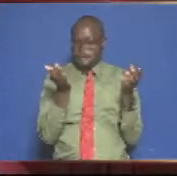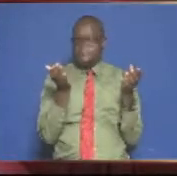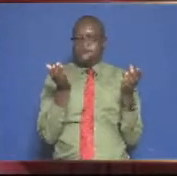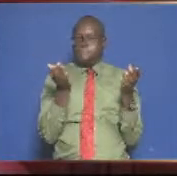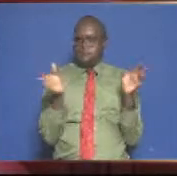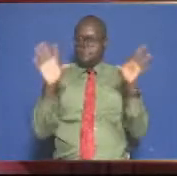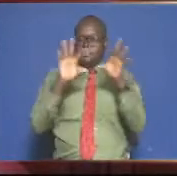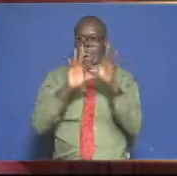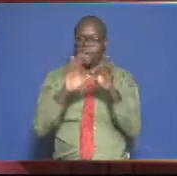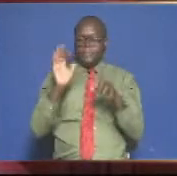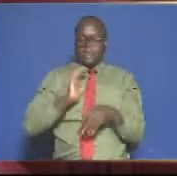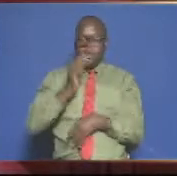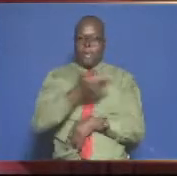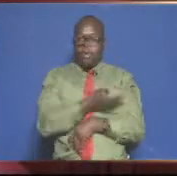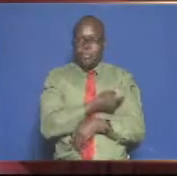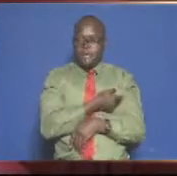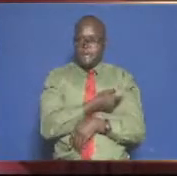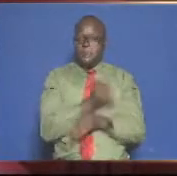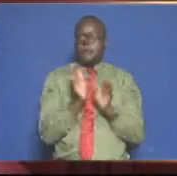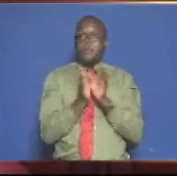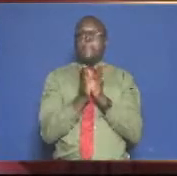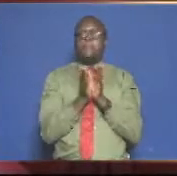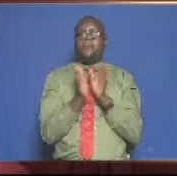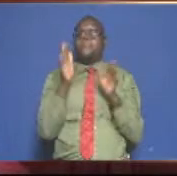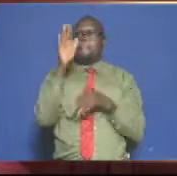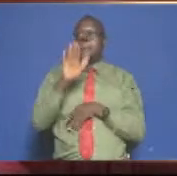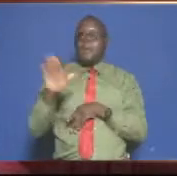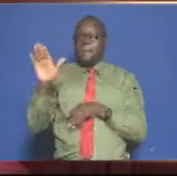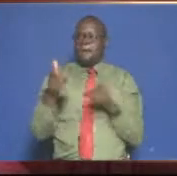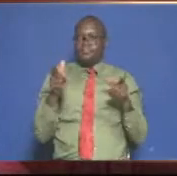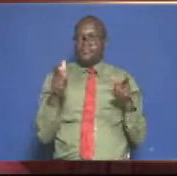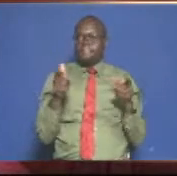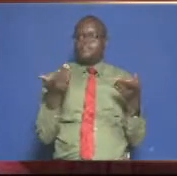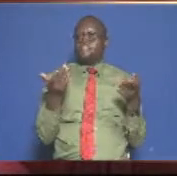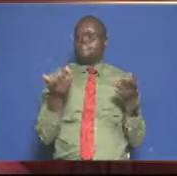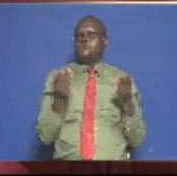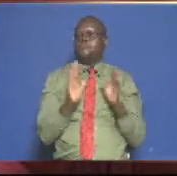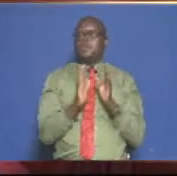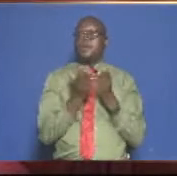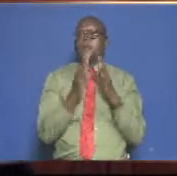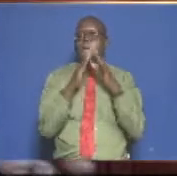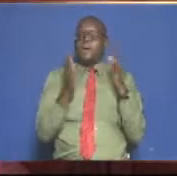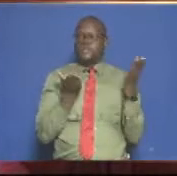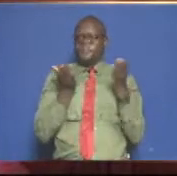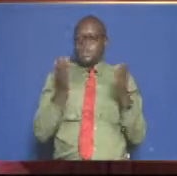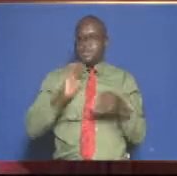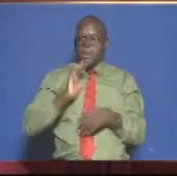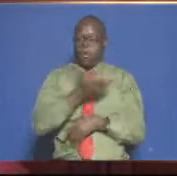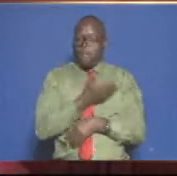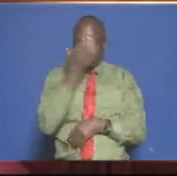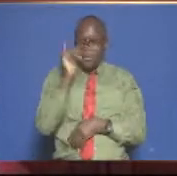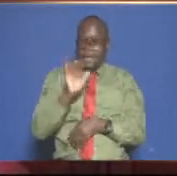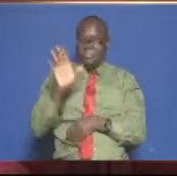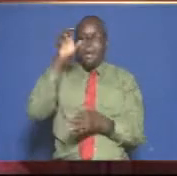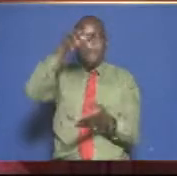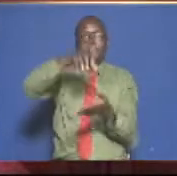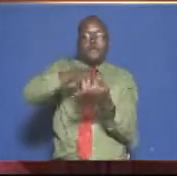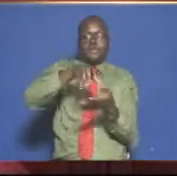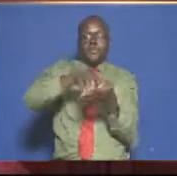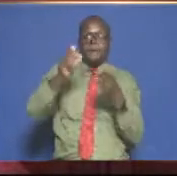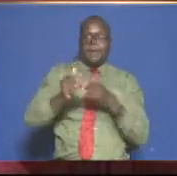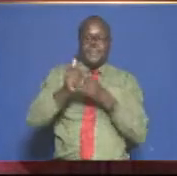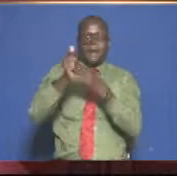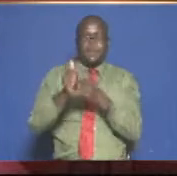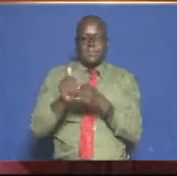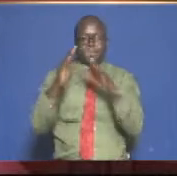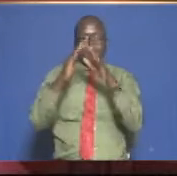Joint Committee on Parliamentary Broadcasting and Library. He also served in the House Business Committee by virtue of his position in the leadership of the